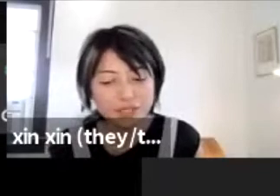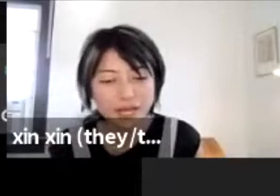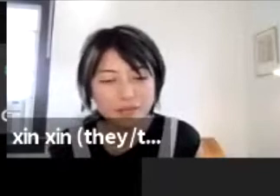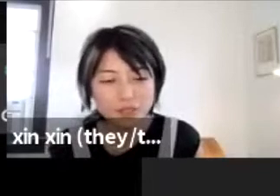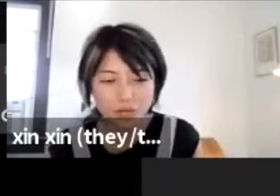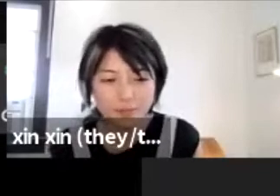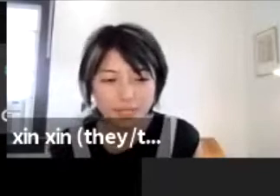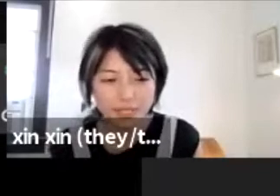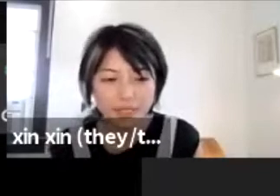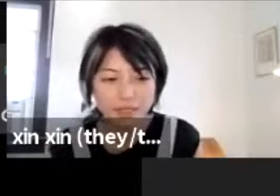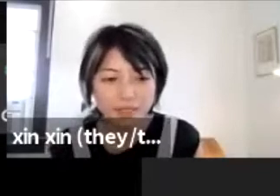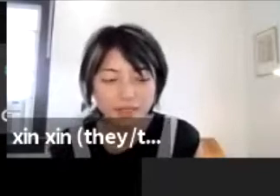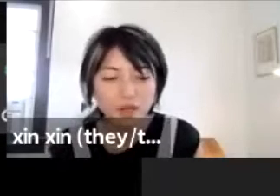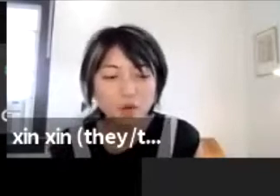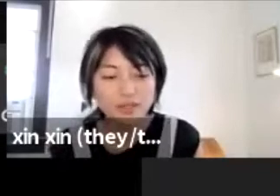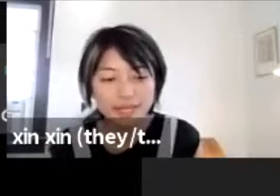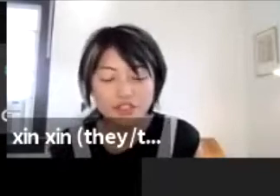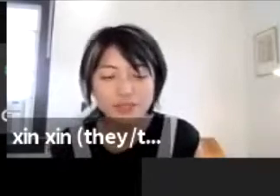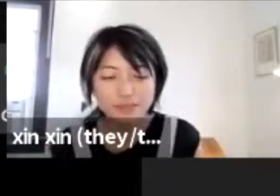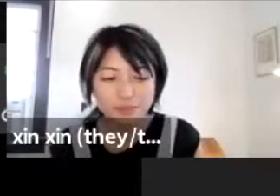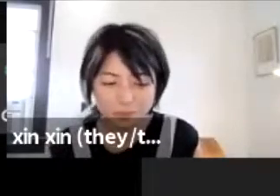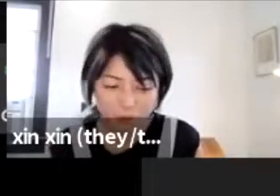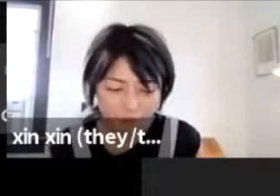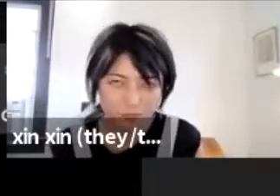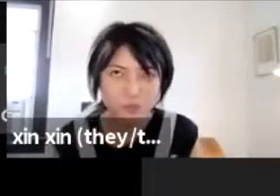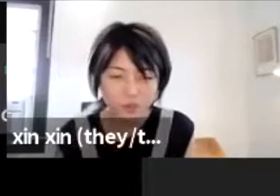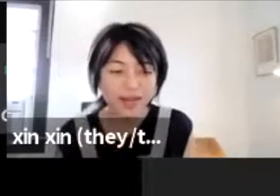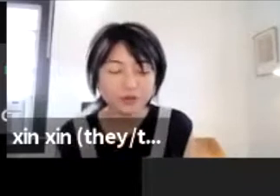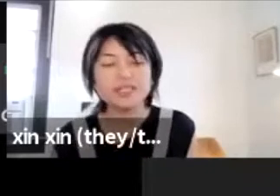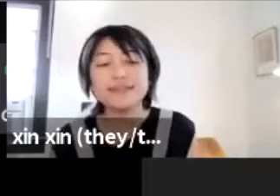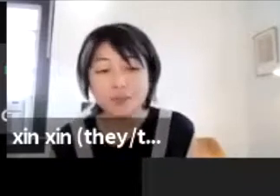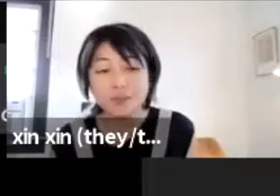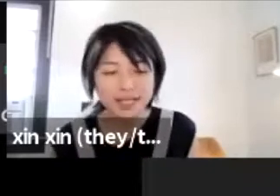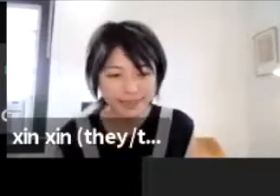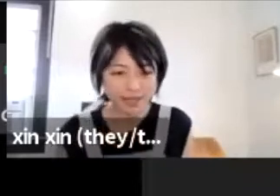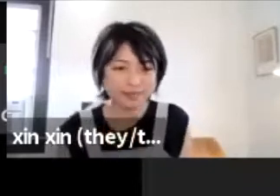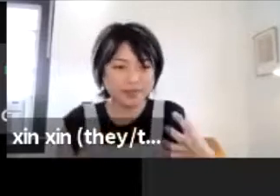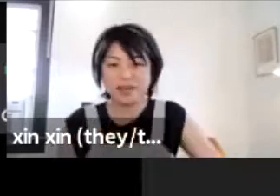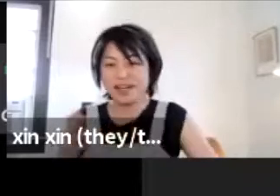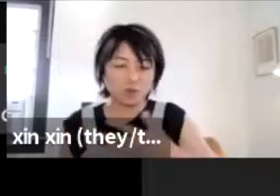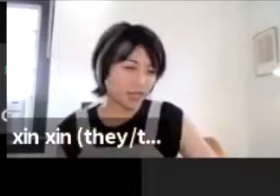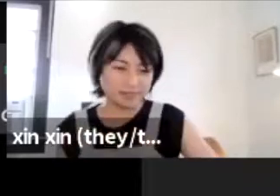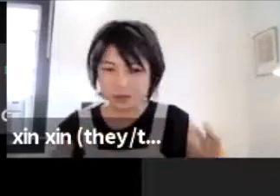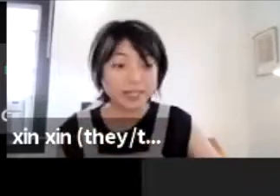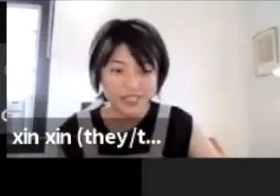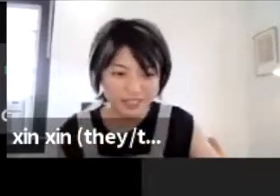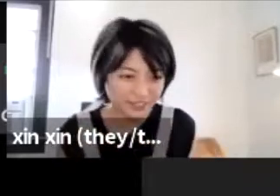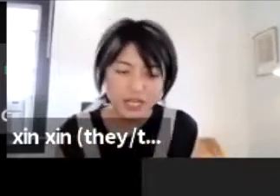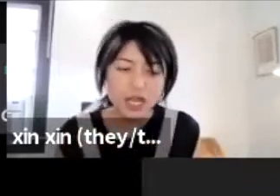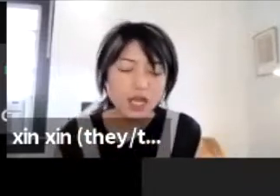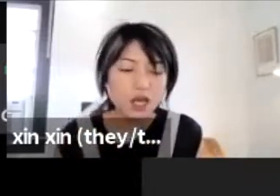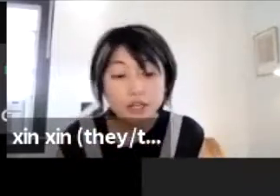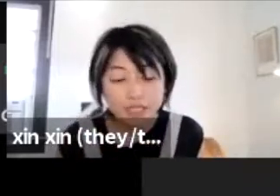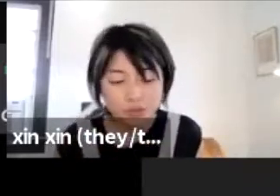scenario that I'm describing, or actually to be more accurate, Nema and I work on the writing